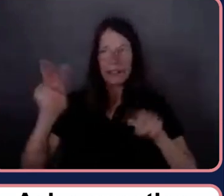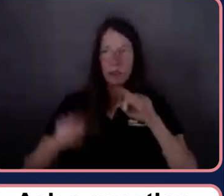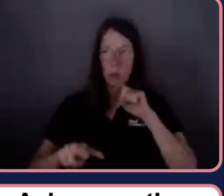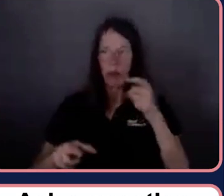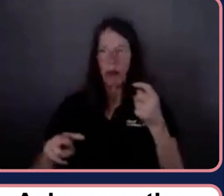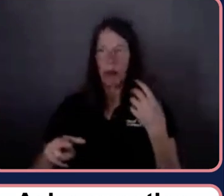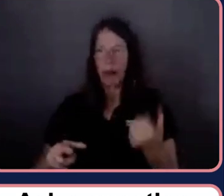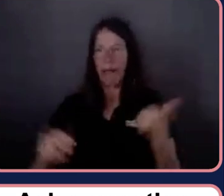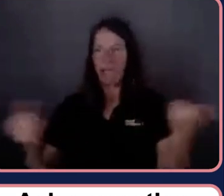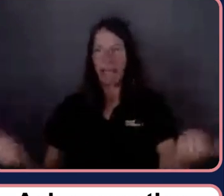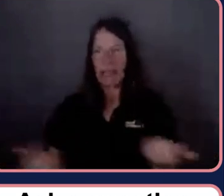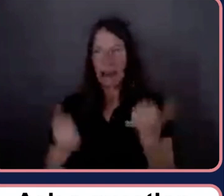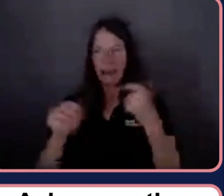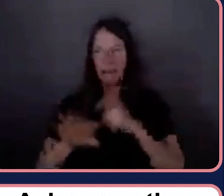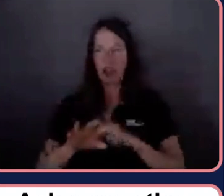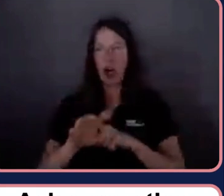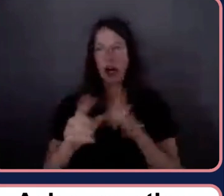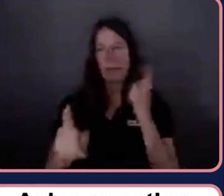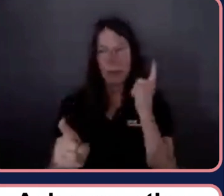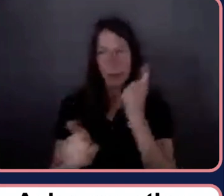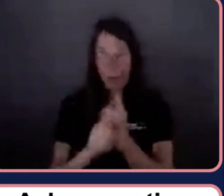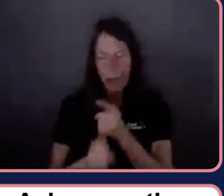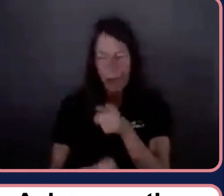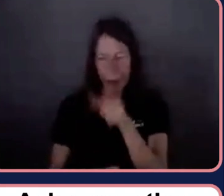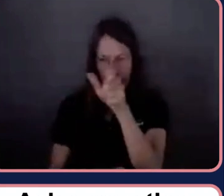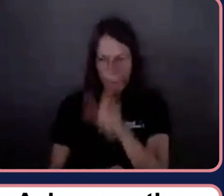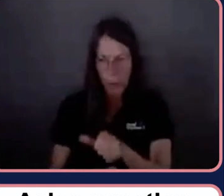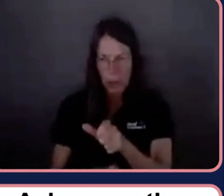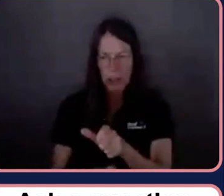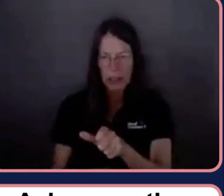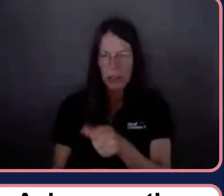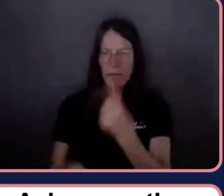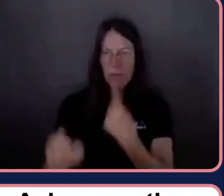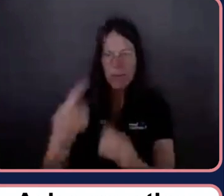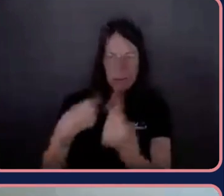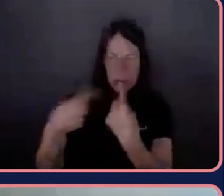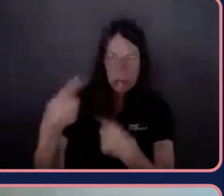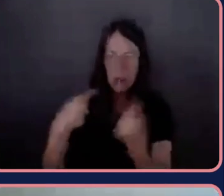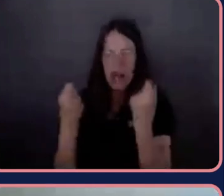the participant to fully understand their support needs.